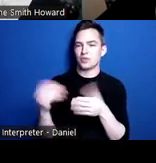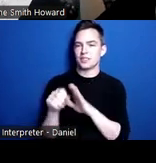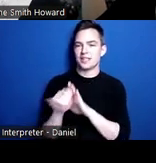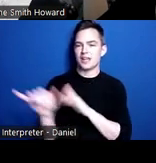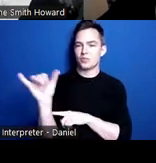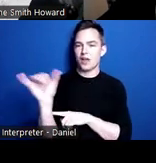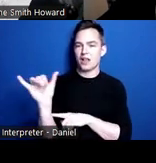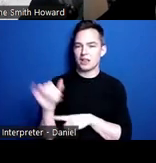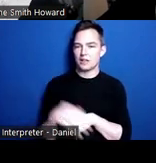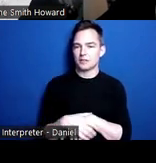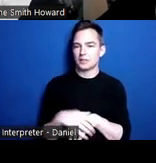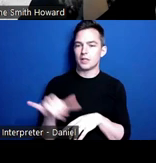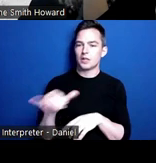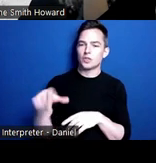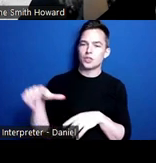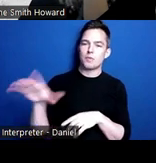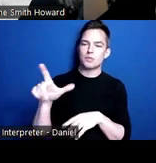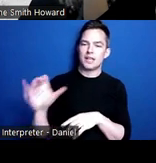link